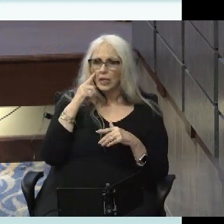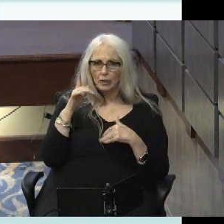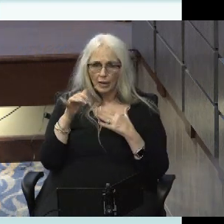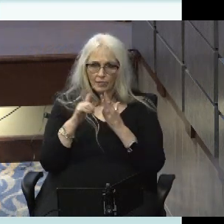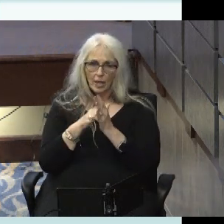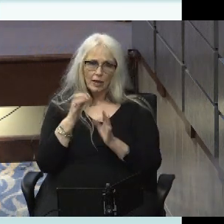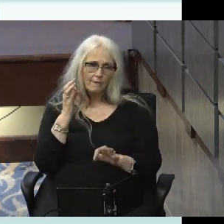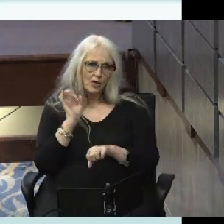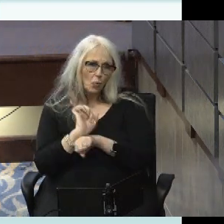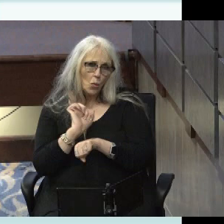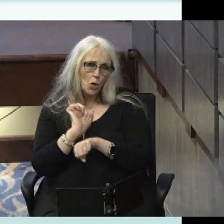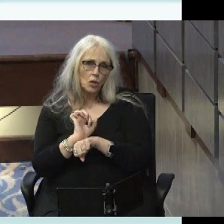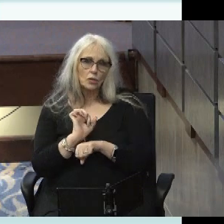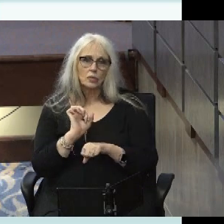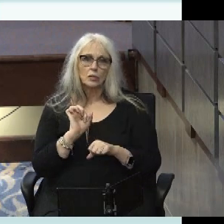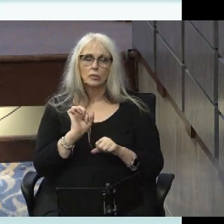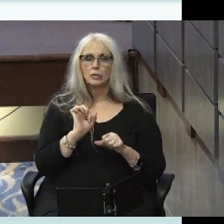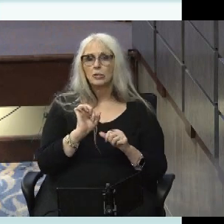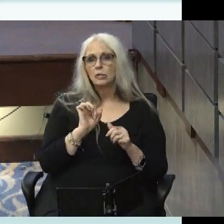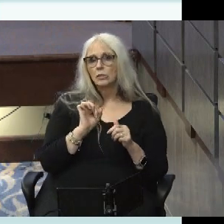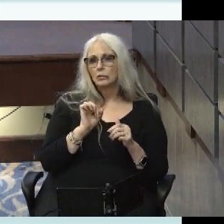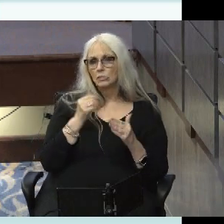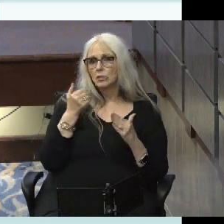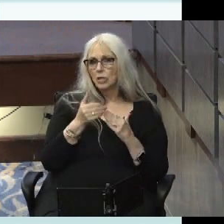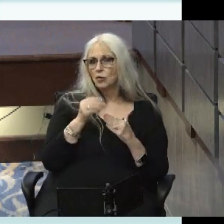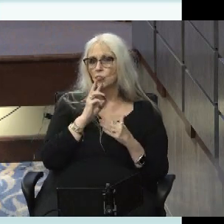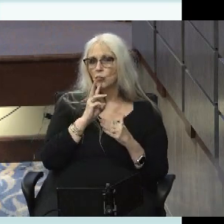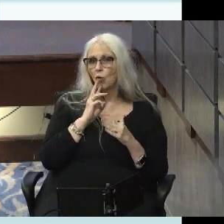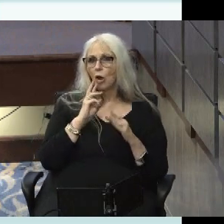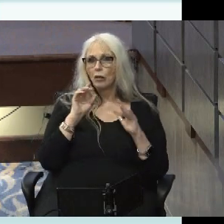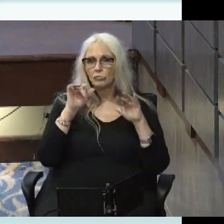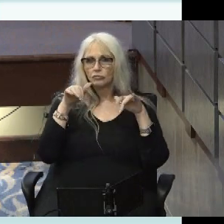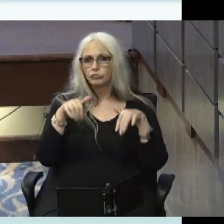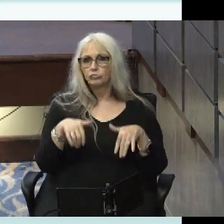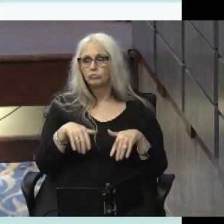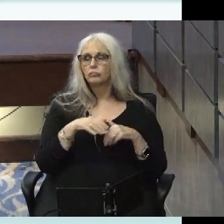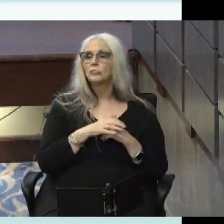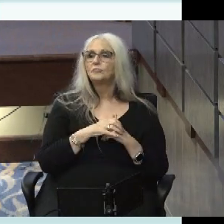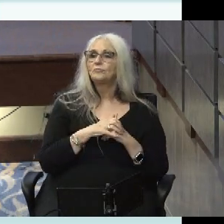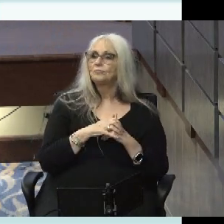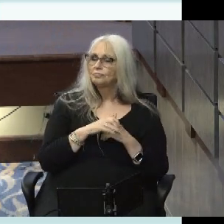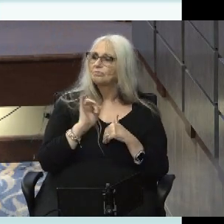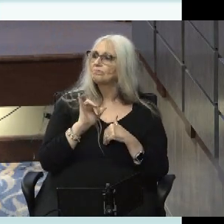get down, and you would launch right at the water wall underneath I-35. Got it.